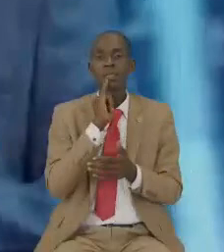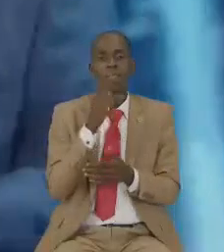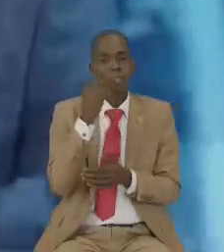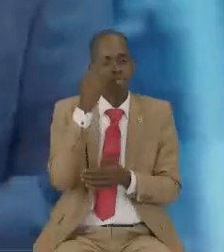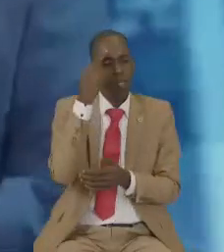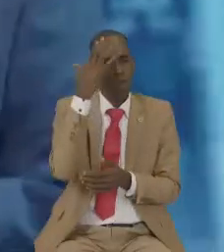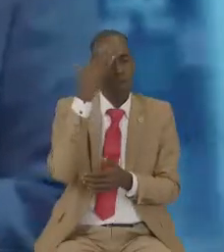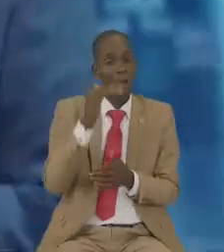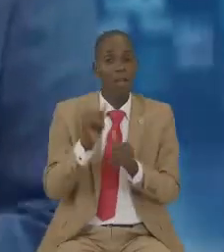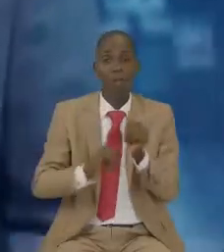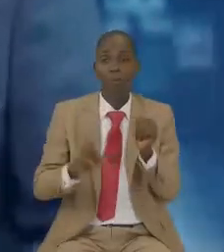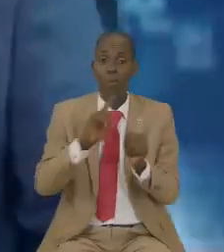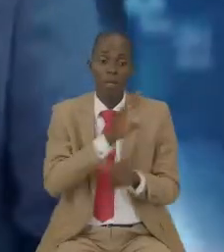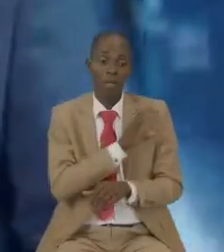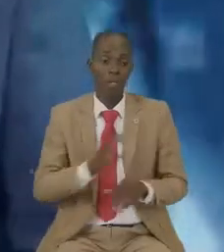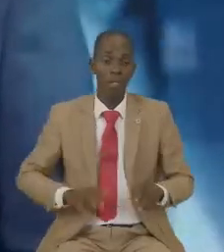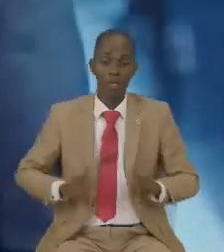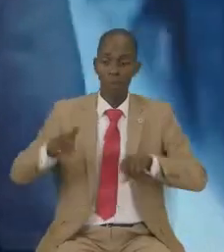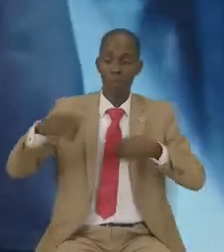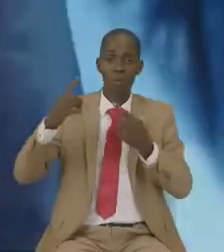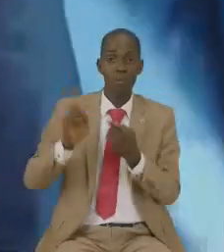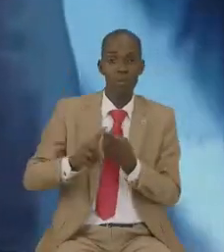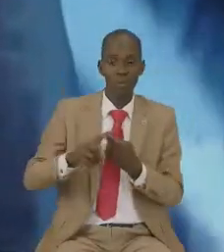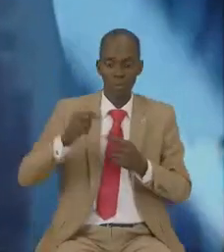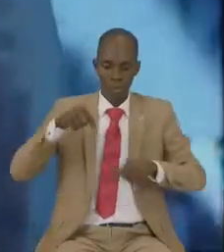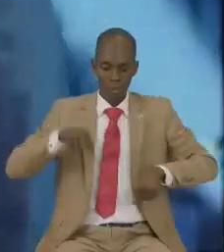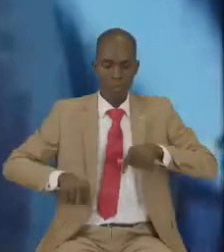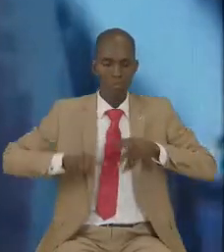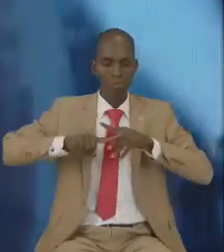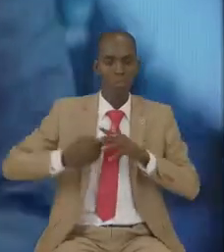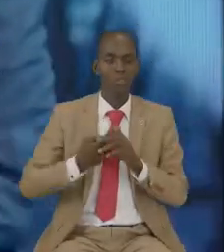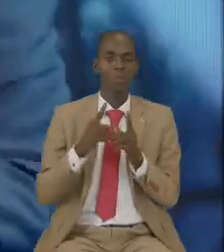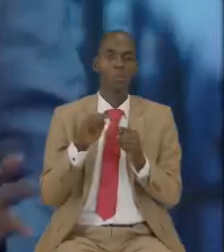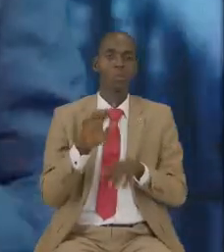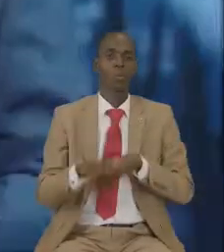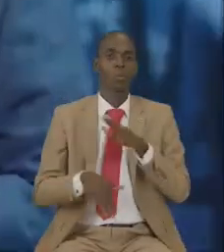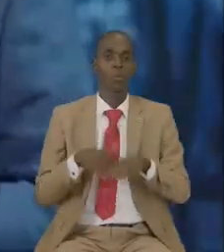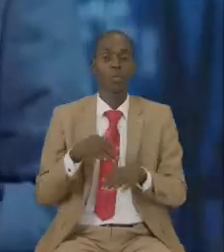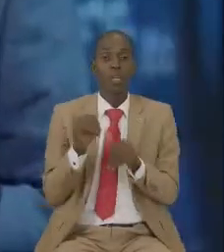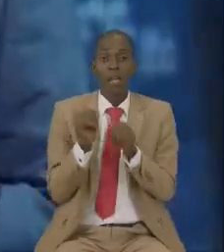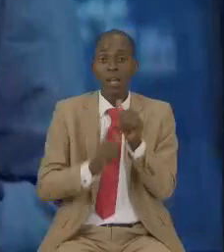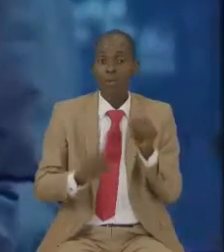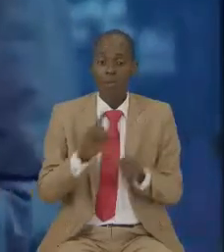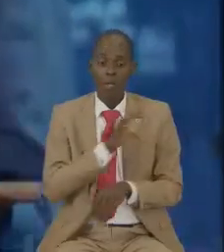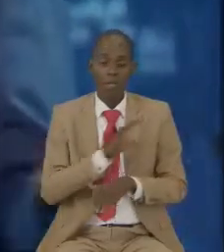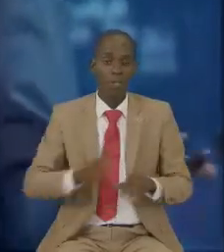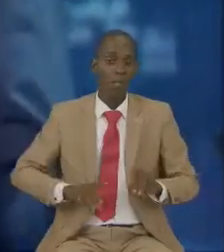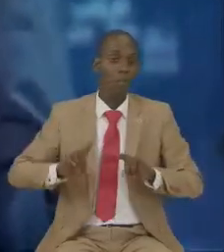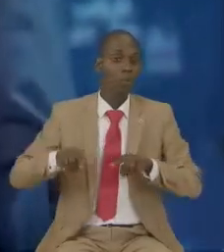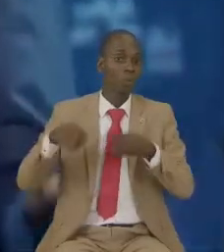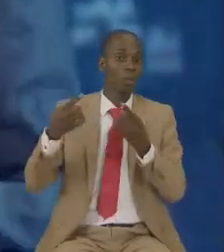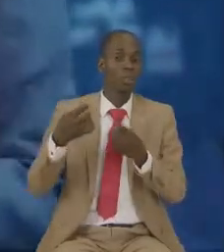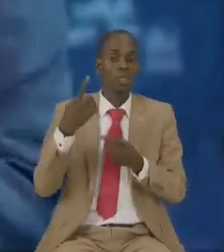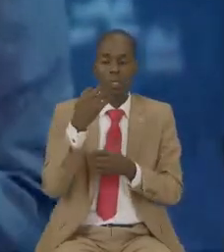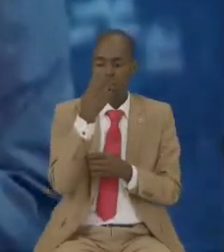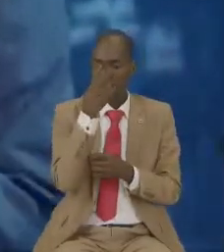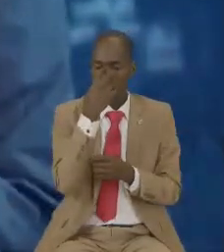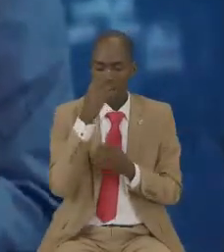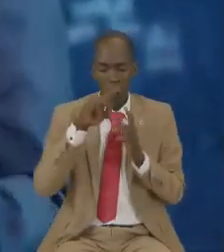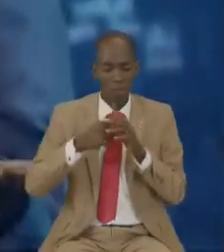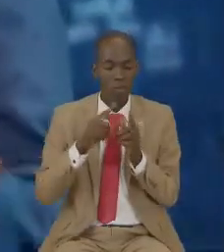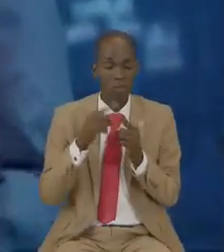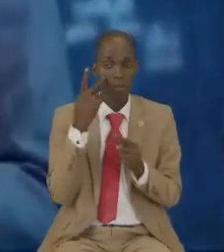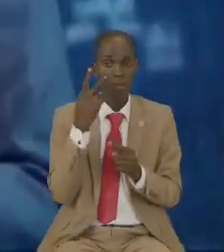he went, the lame started walking. Everywhere he went, the blind